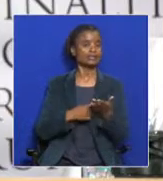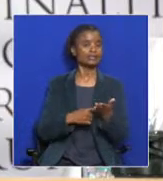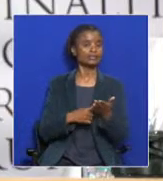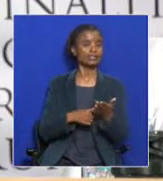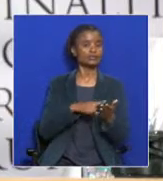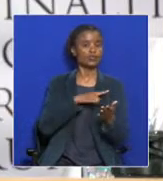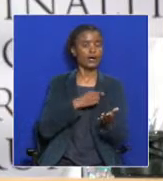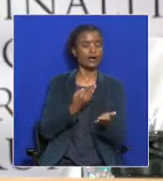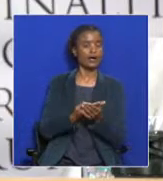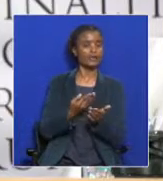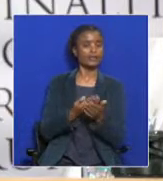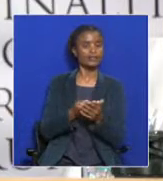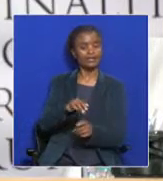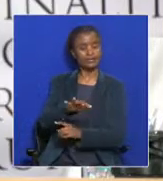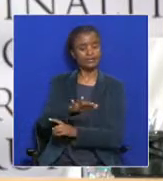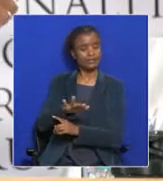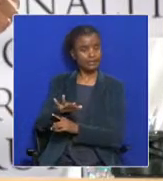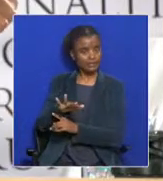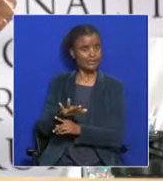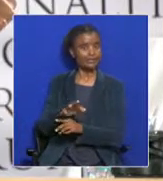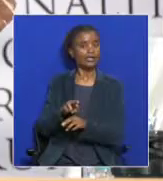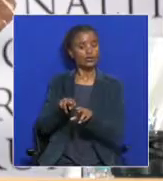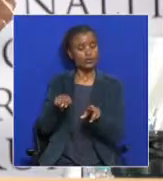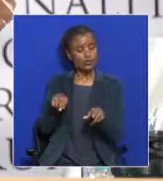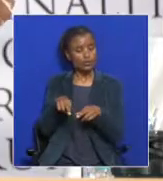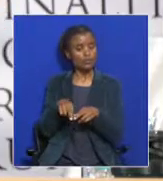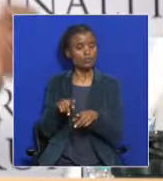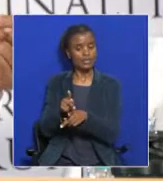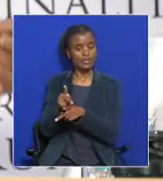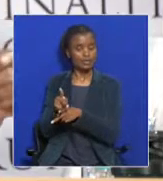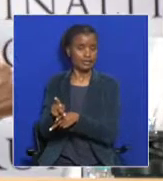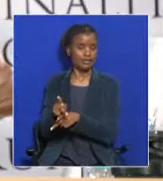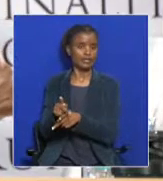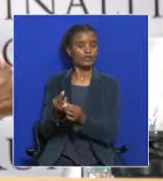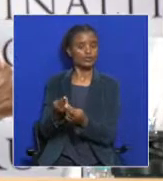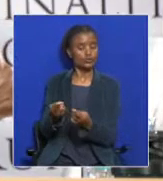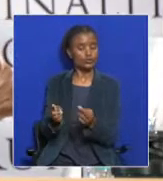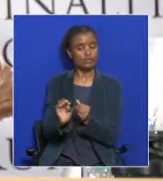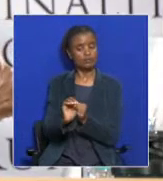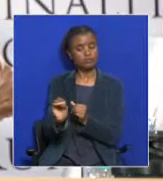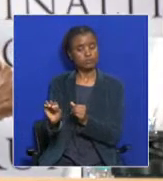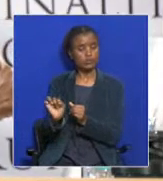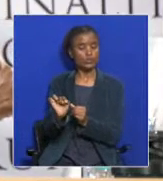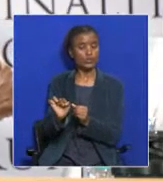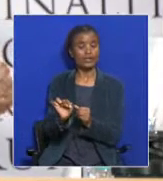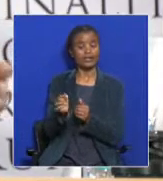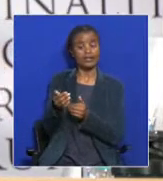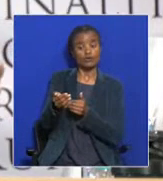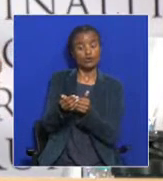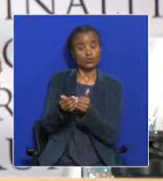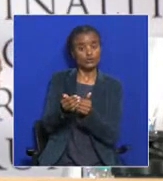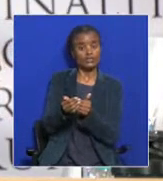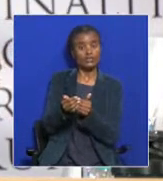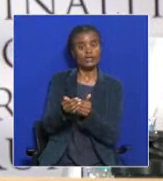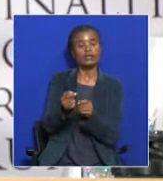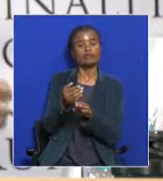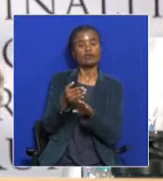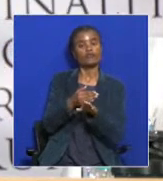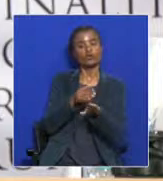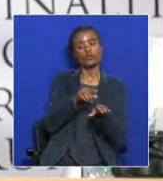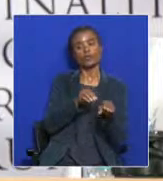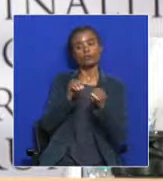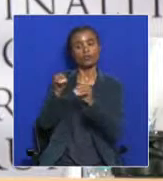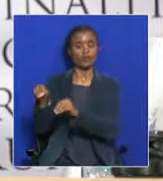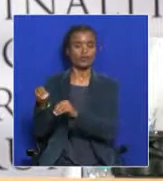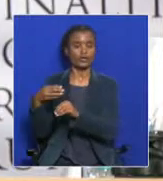facilities within the general area before we go to Port Shepstone. Why then do they